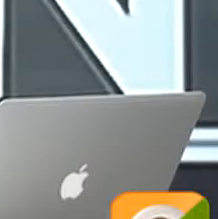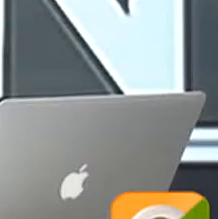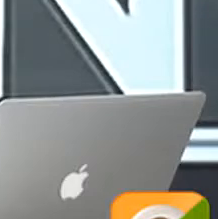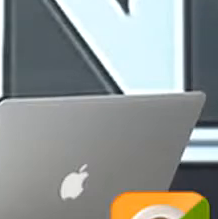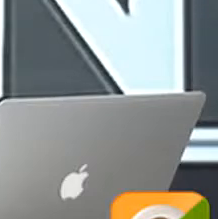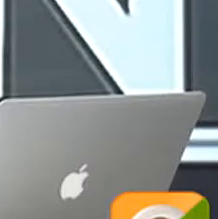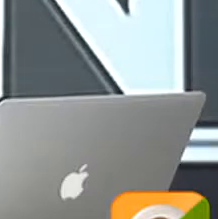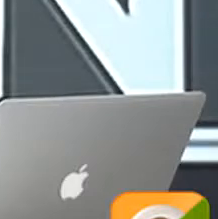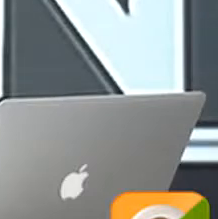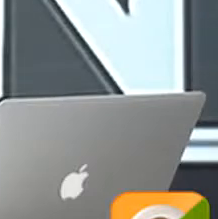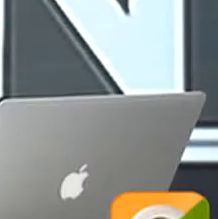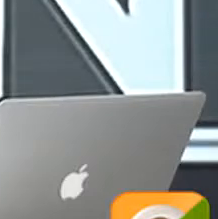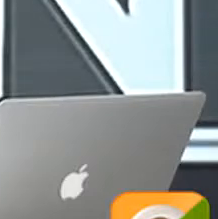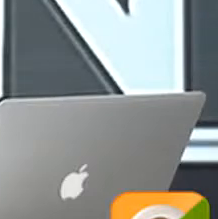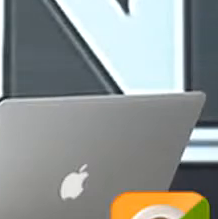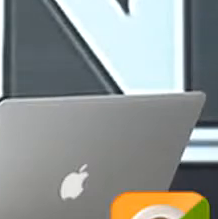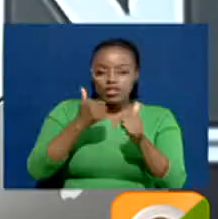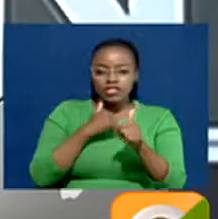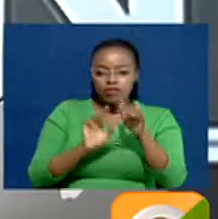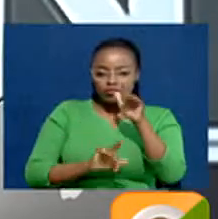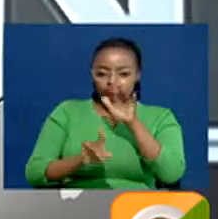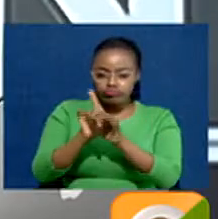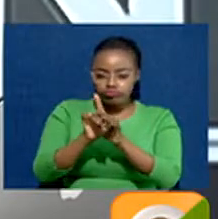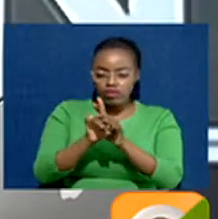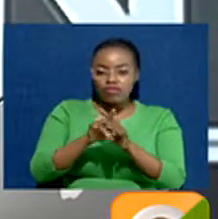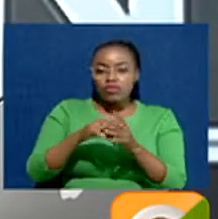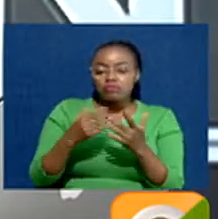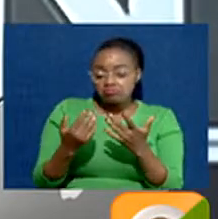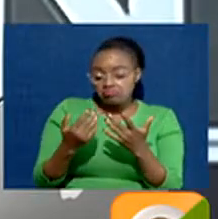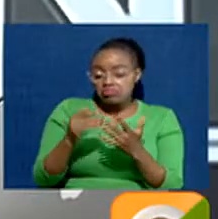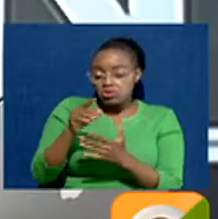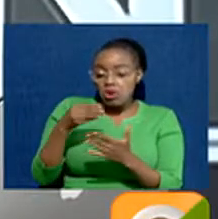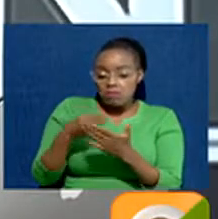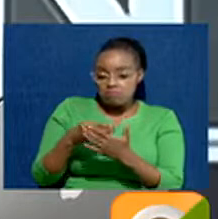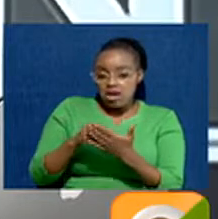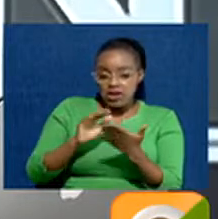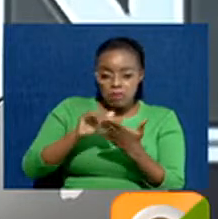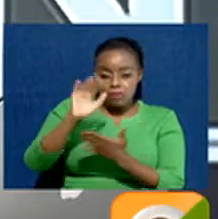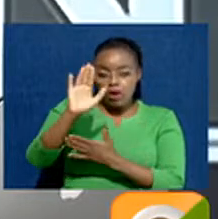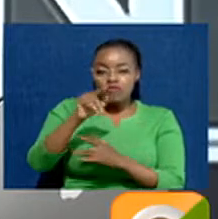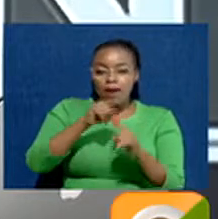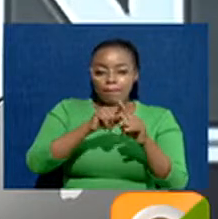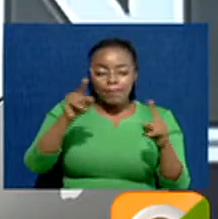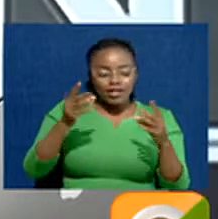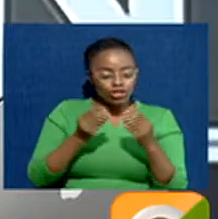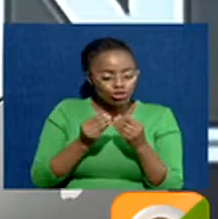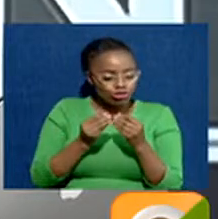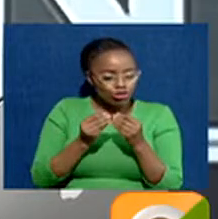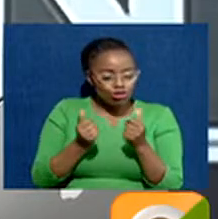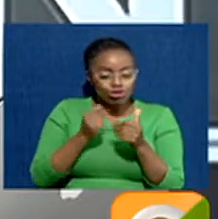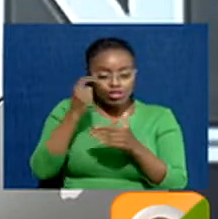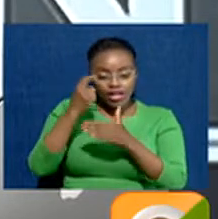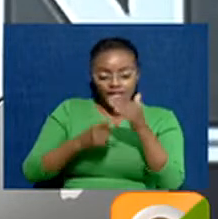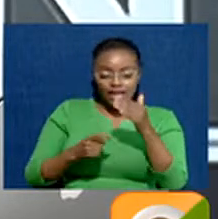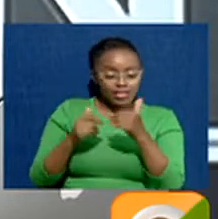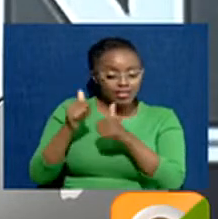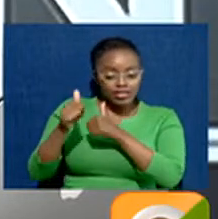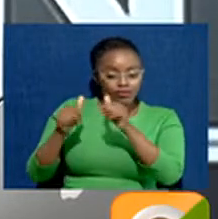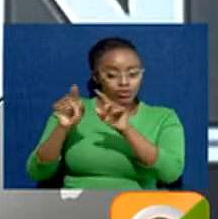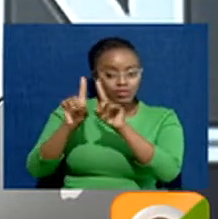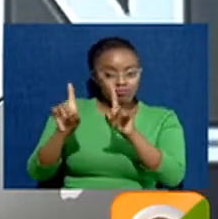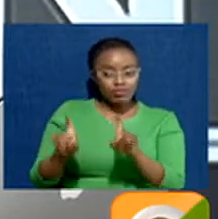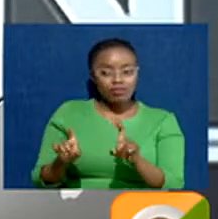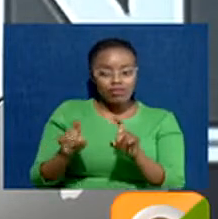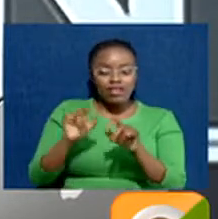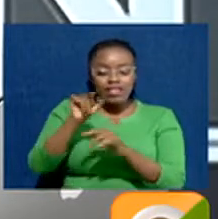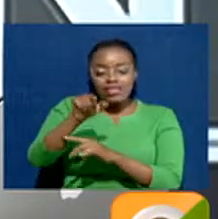on NHIF that are also coming for your pocket. But is the solution a tax boycott? How